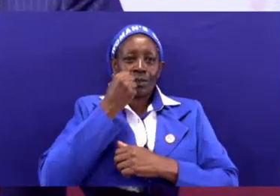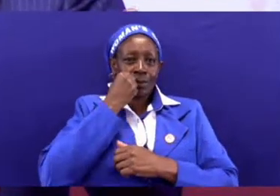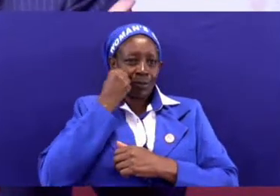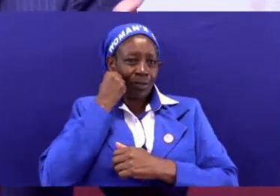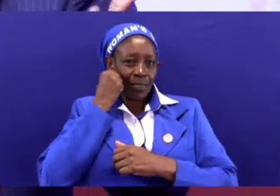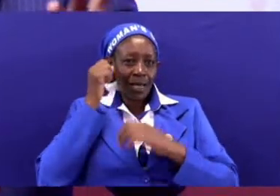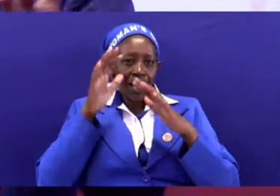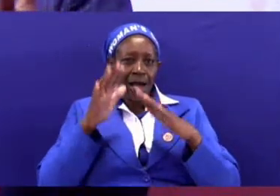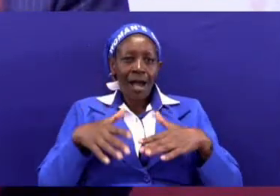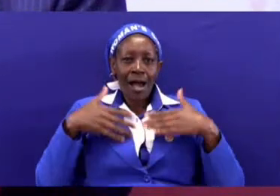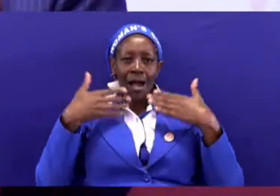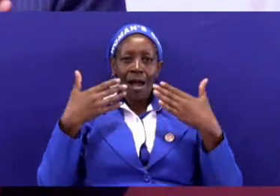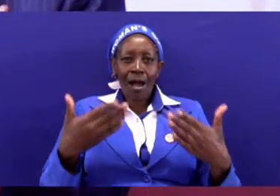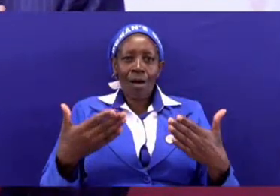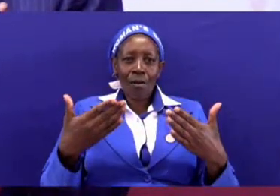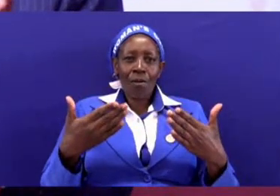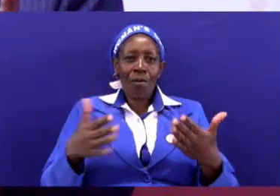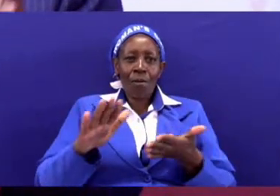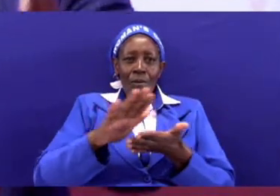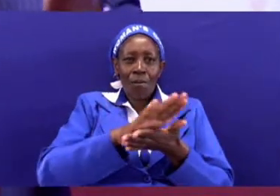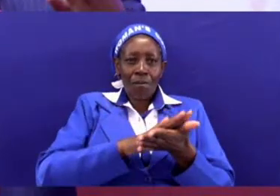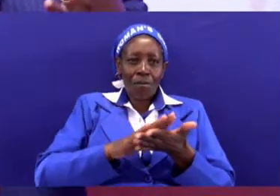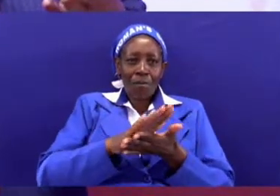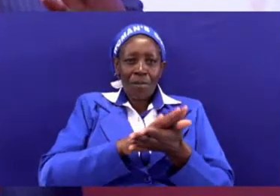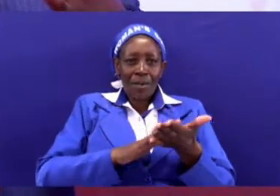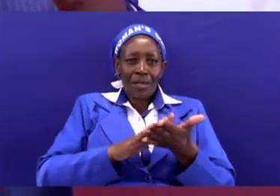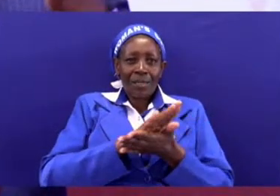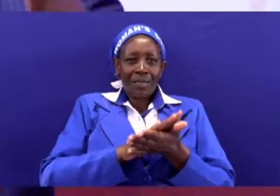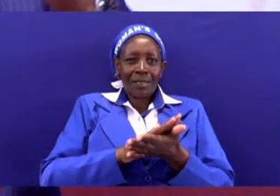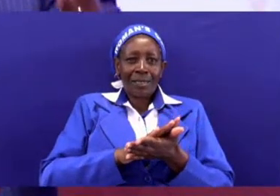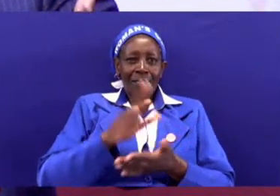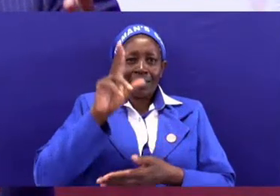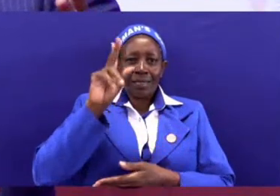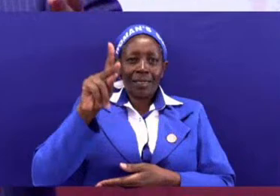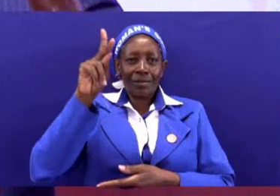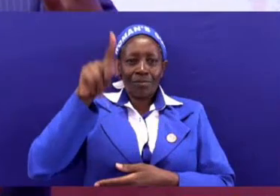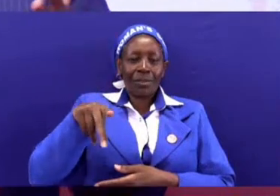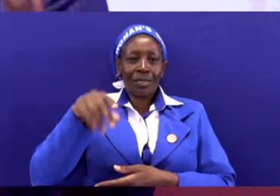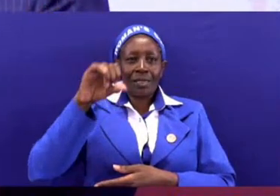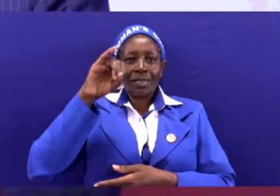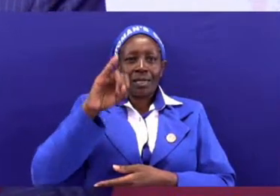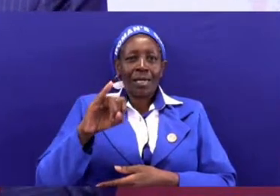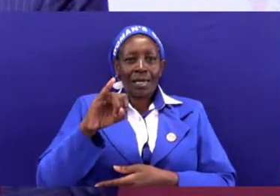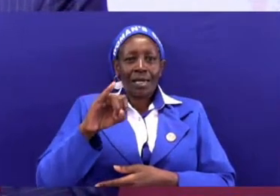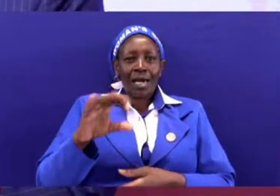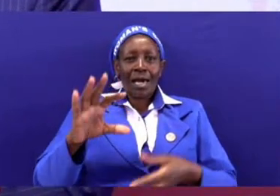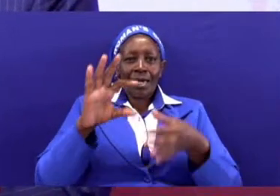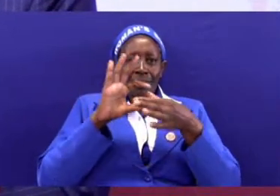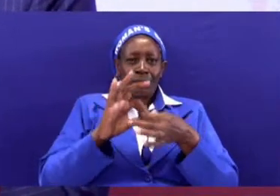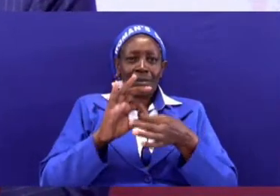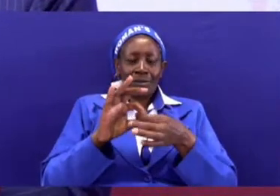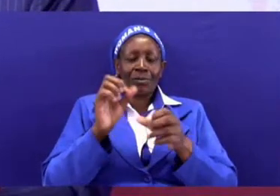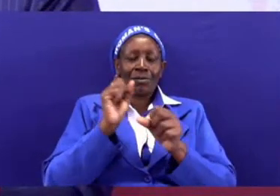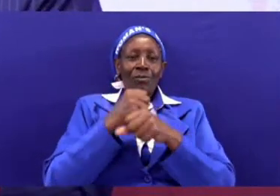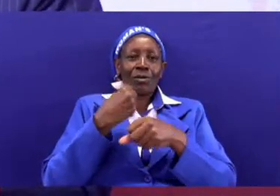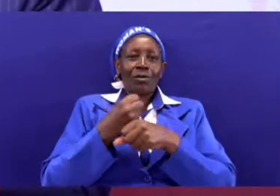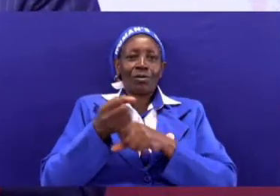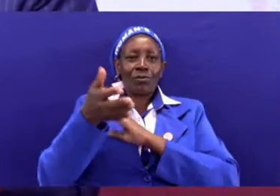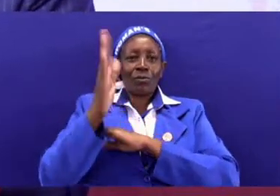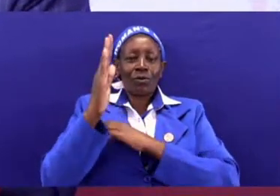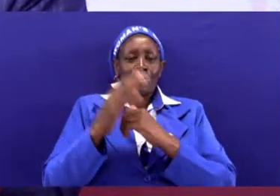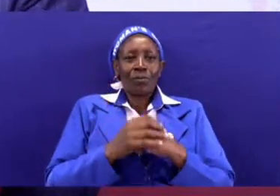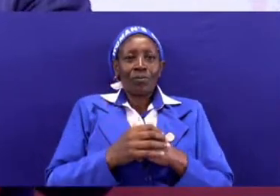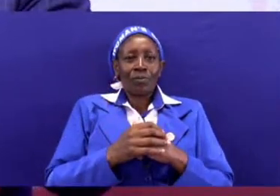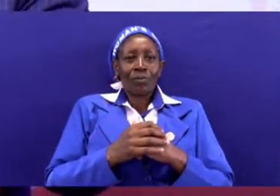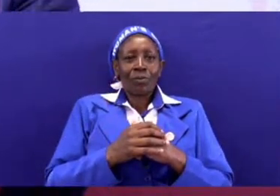ministry is not based on the KPIs we so often associate with the work of God. The